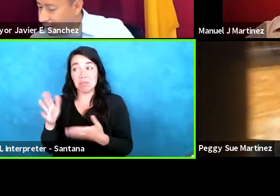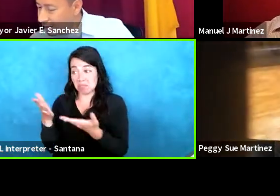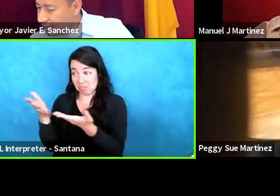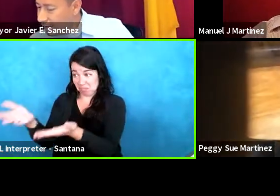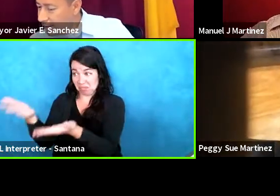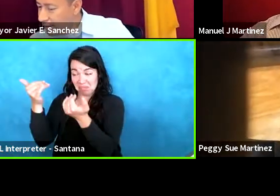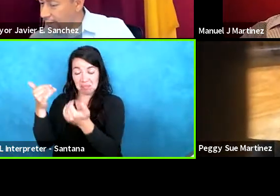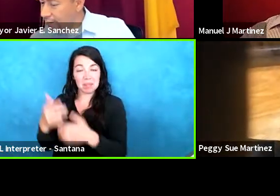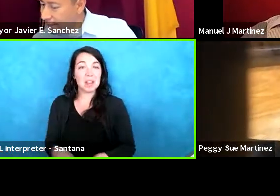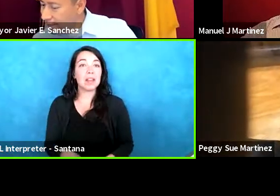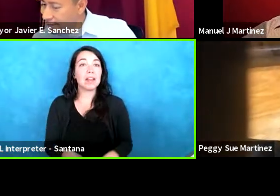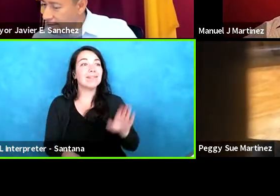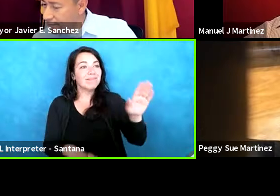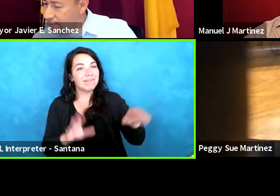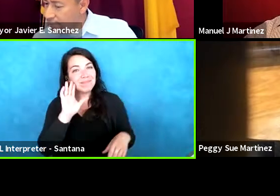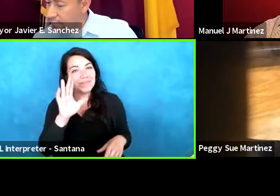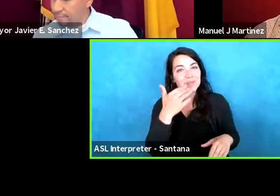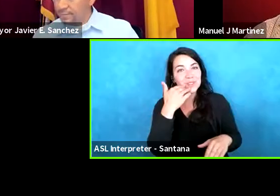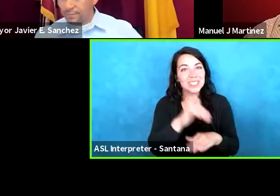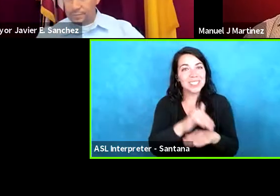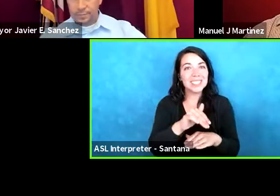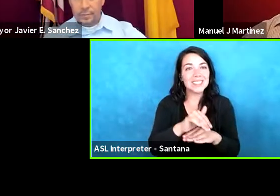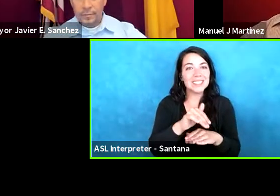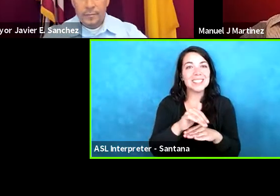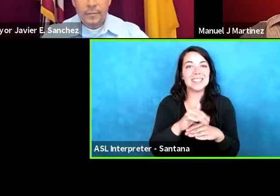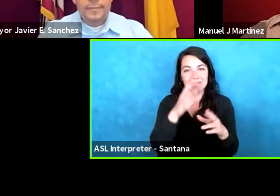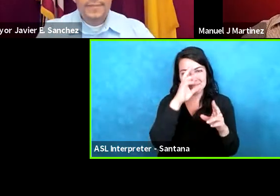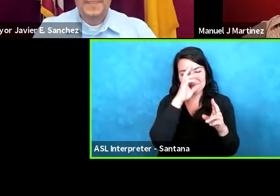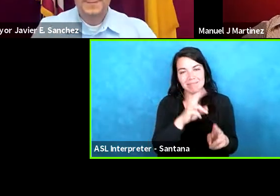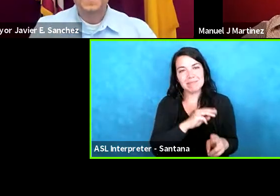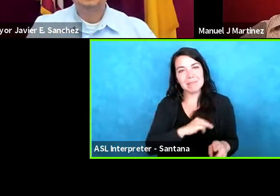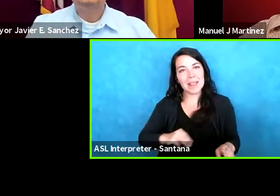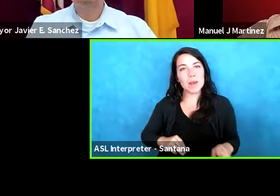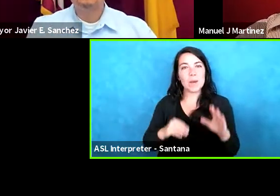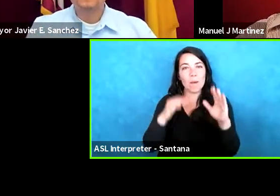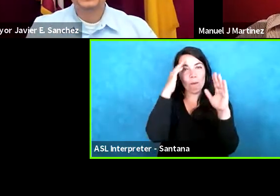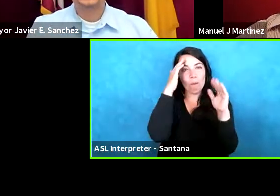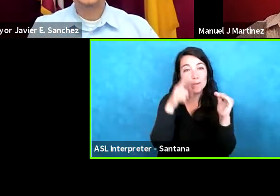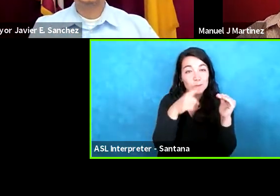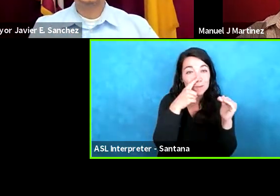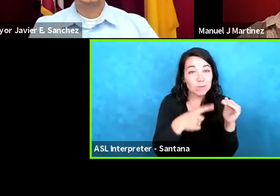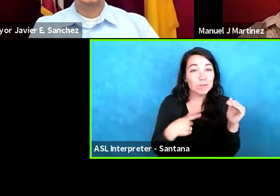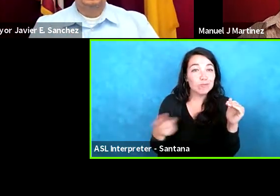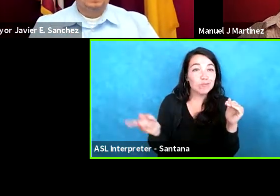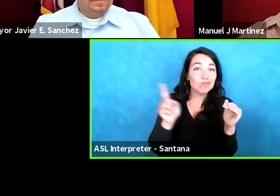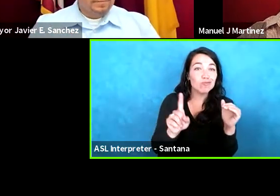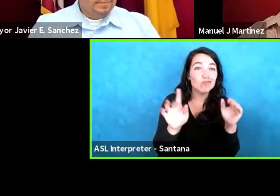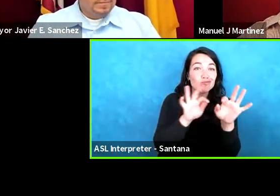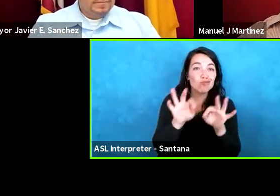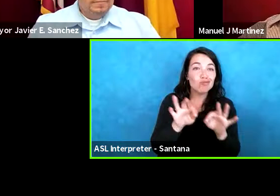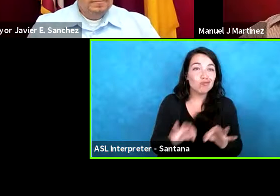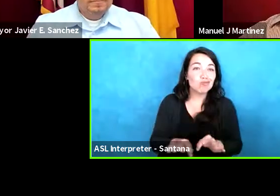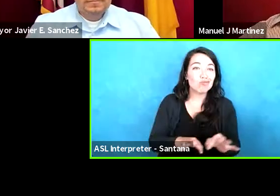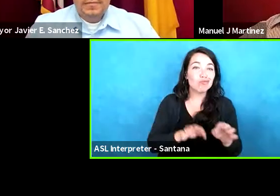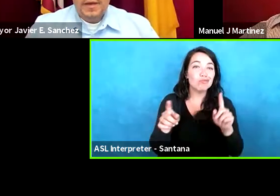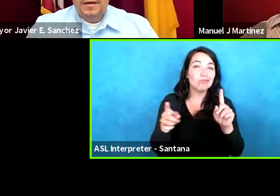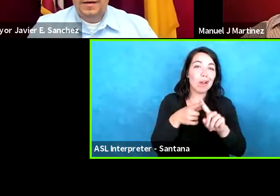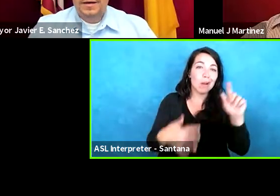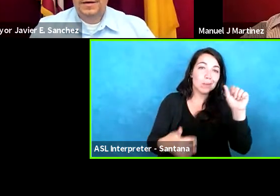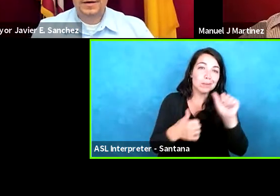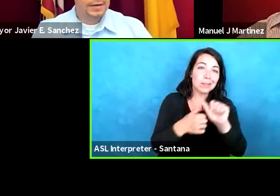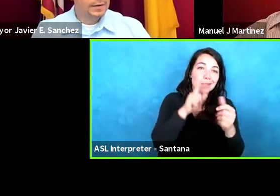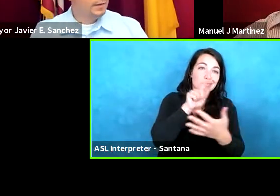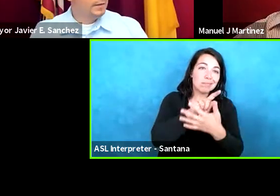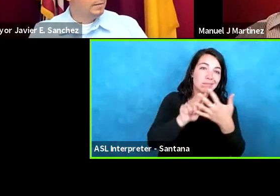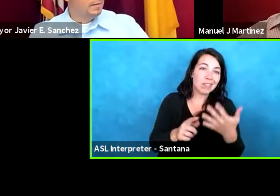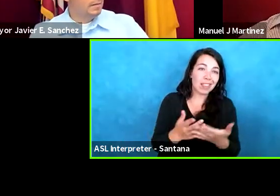Good evening, Honorable Mayor, members of the governing body. Thank you. I hope that you would indulge me to give you a little bit of an update in regards to things